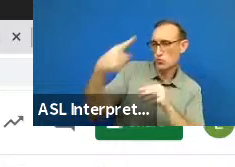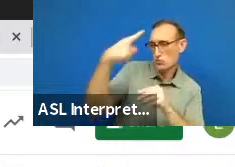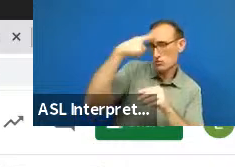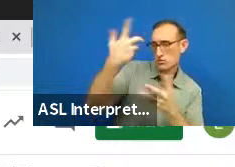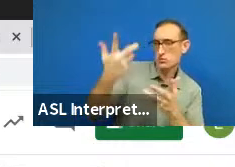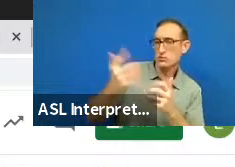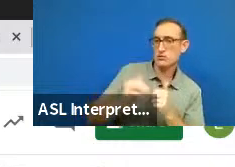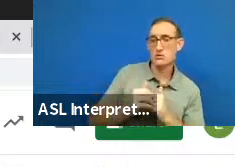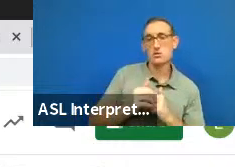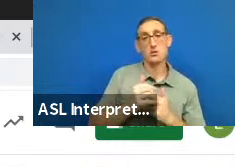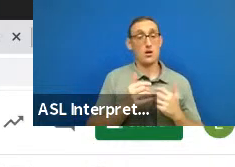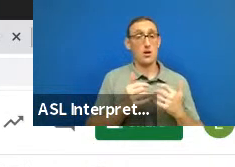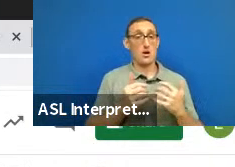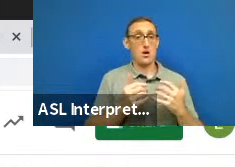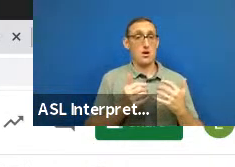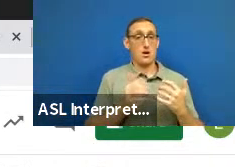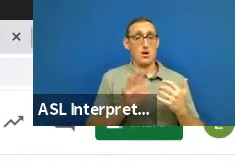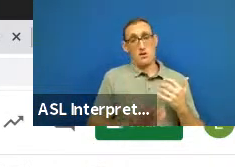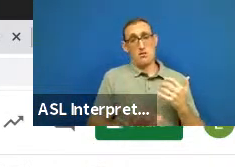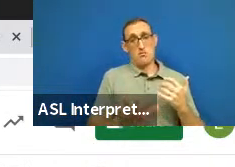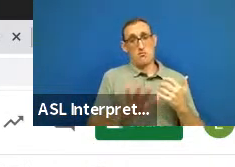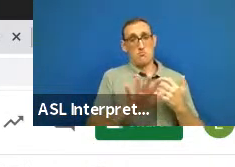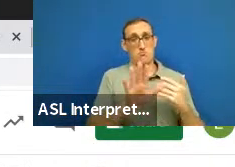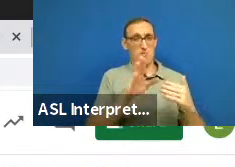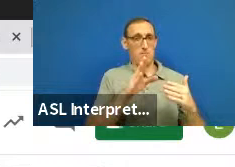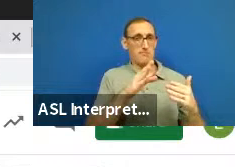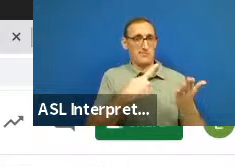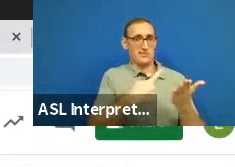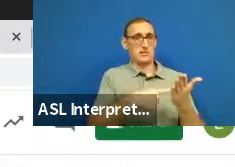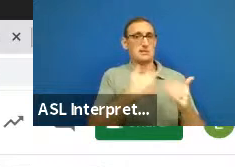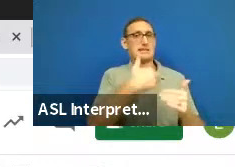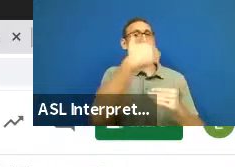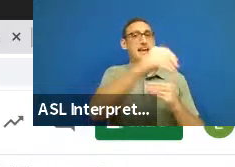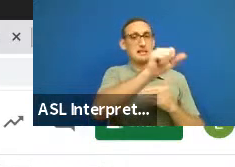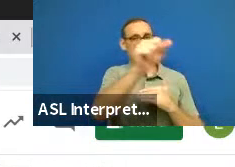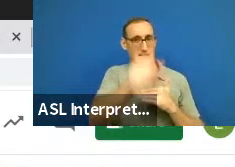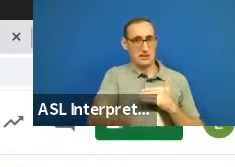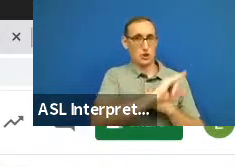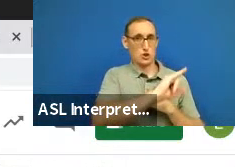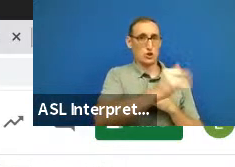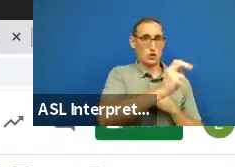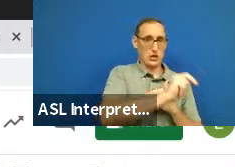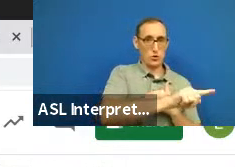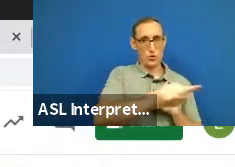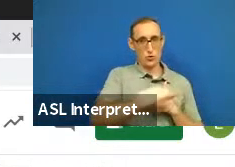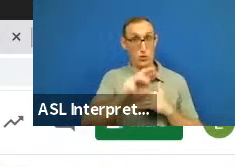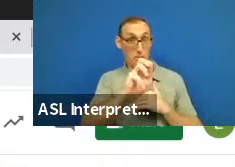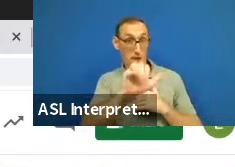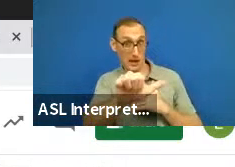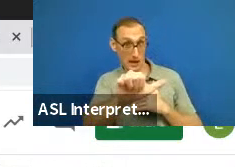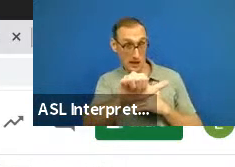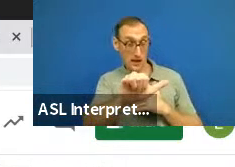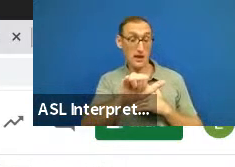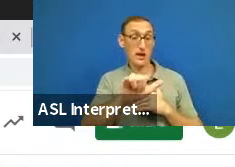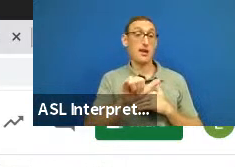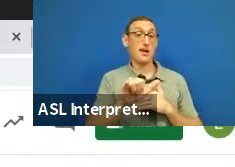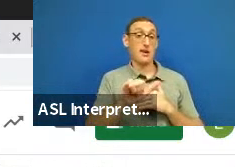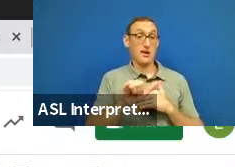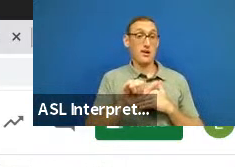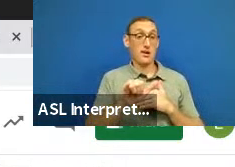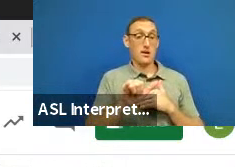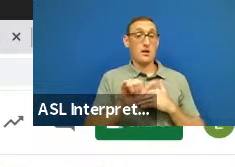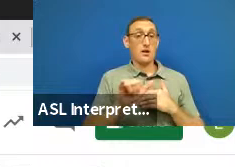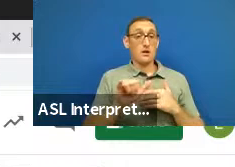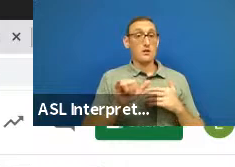Currently, I'm only referring to right now next semester, so January through May. But I also wanted to, we